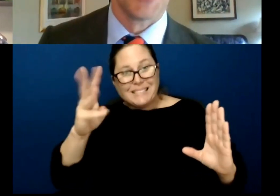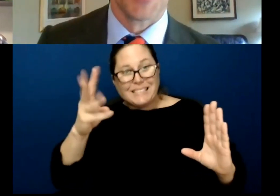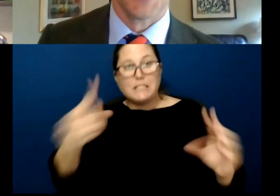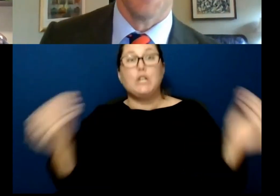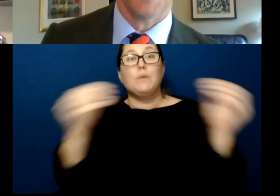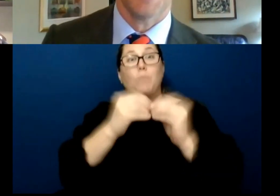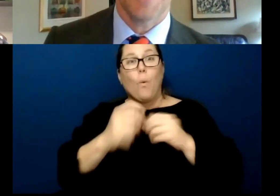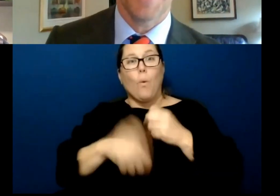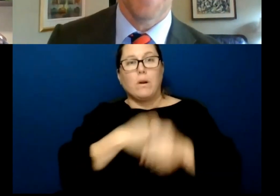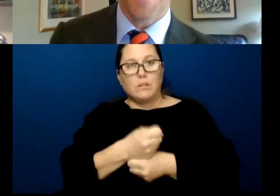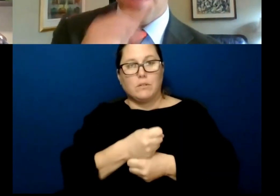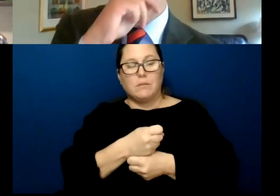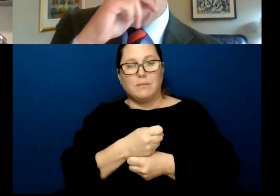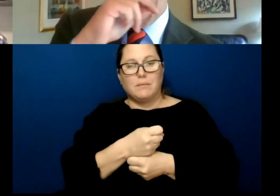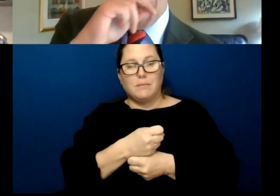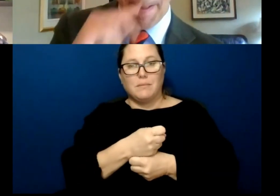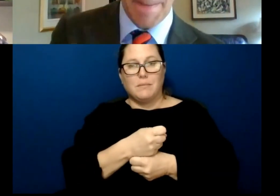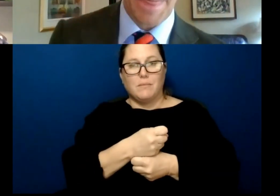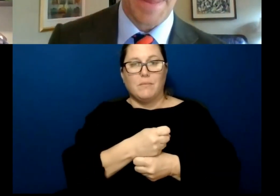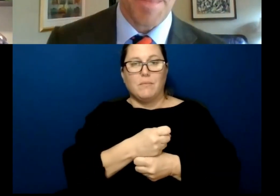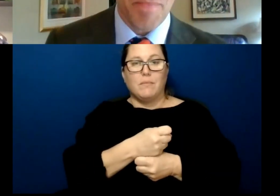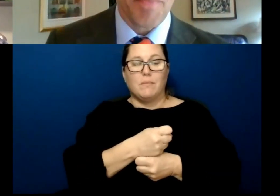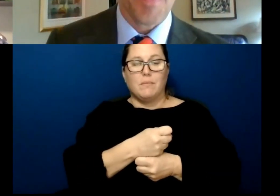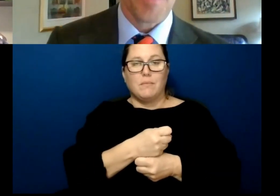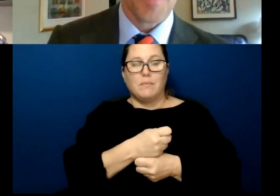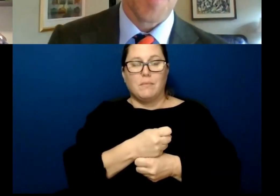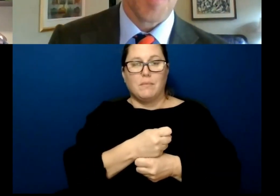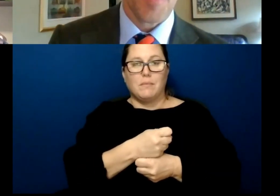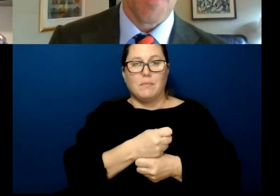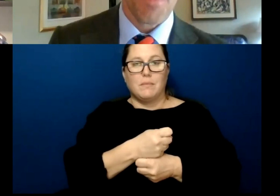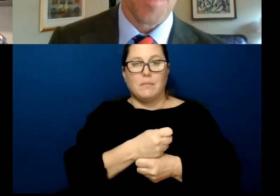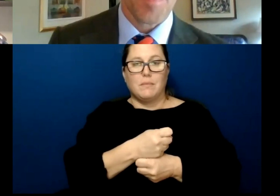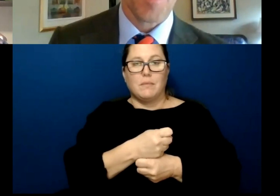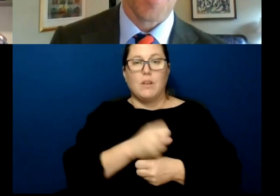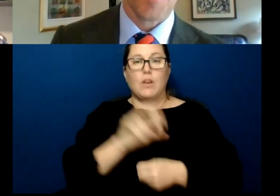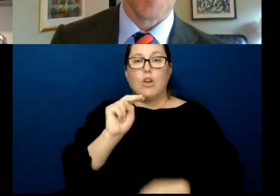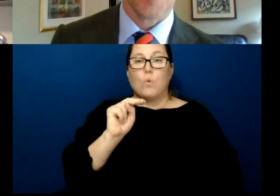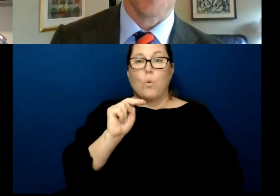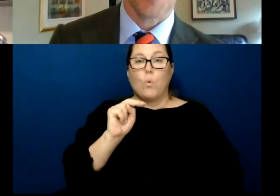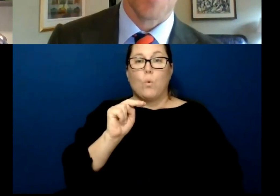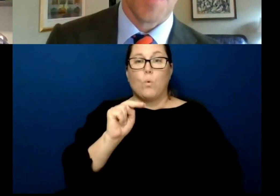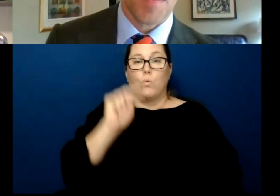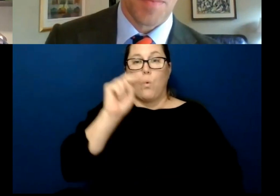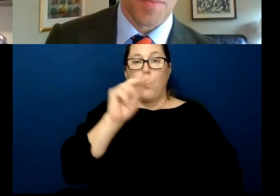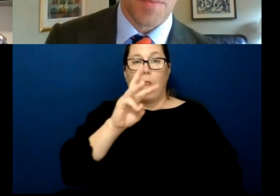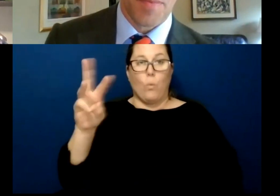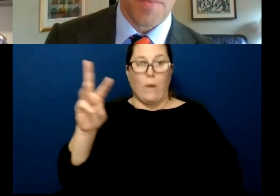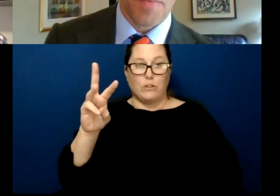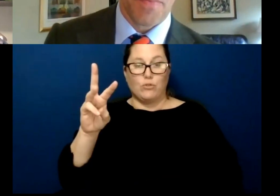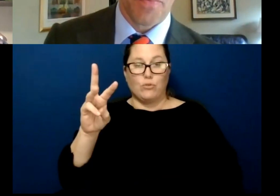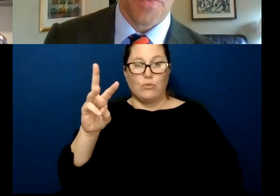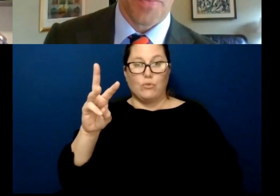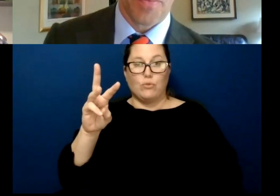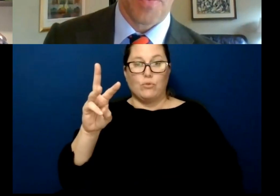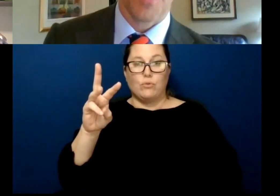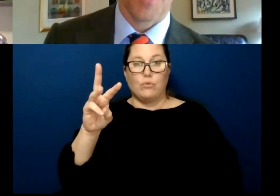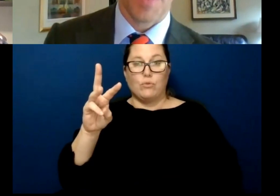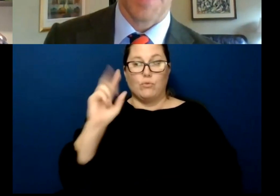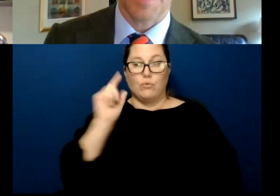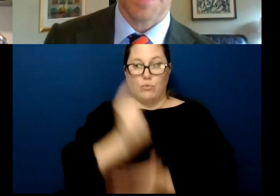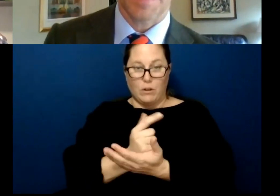So after I graduated from college from Northwestern University, I went to Stanford Medical